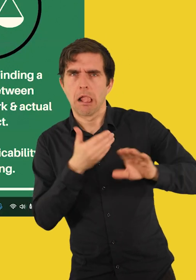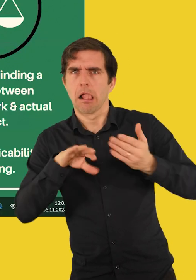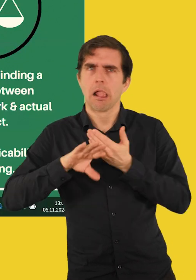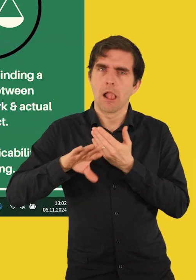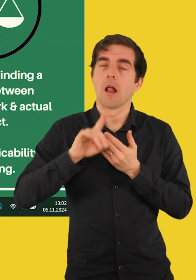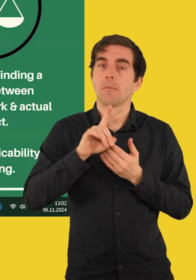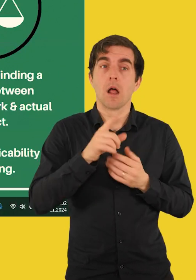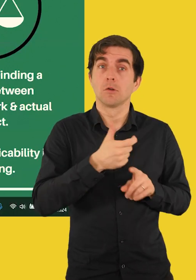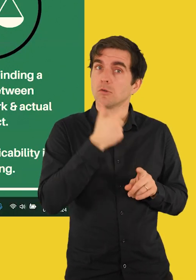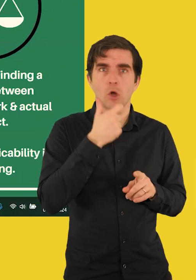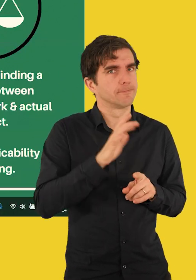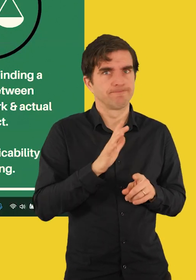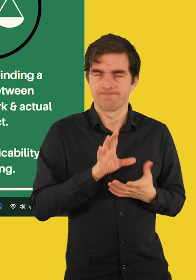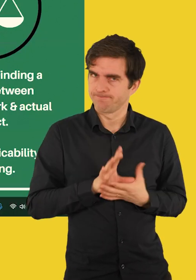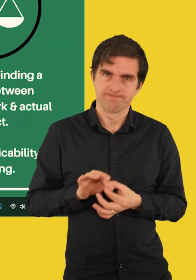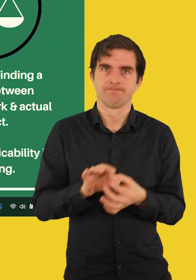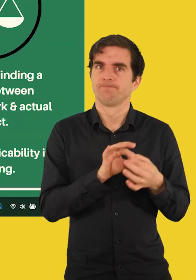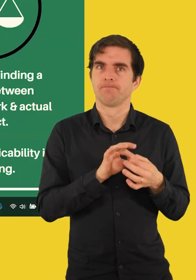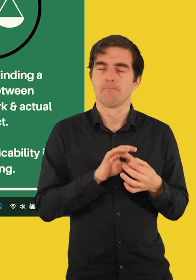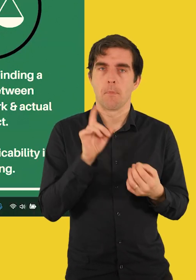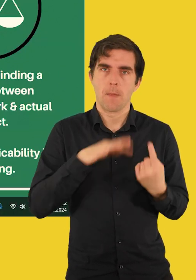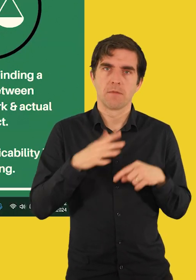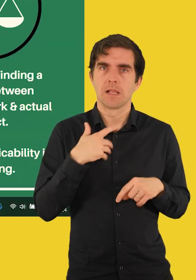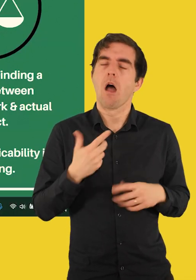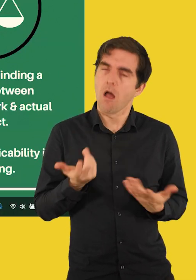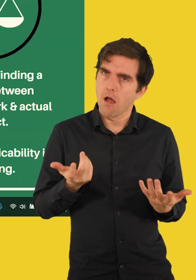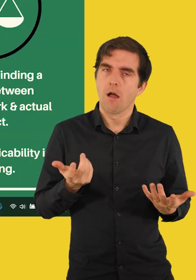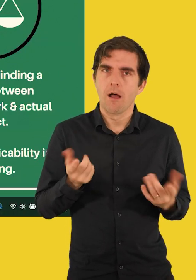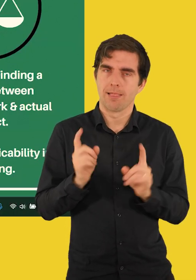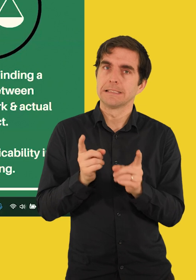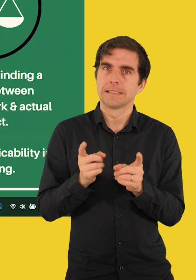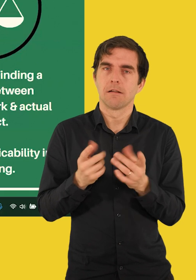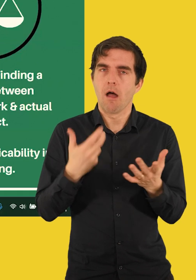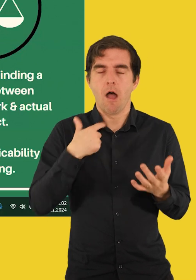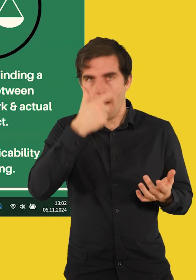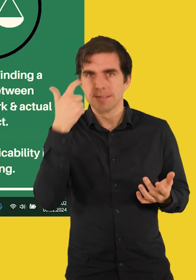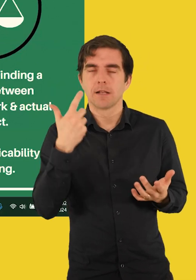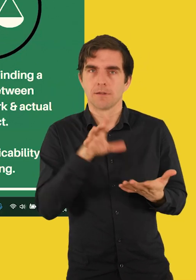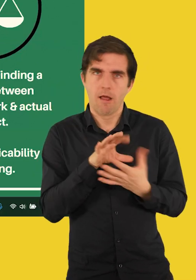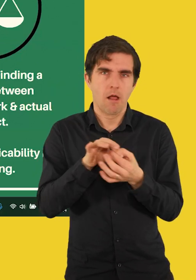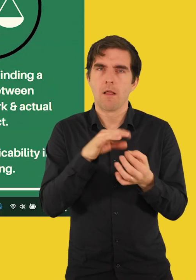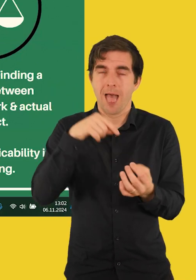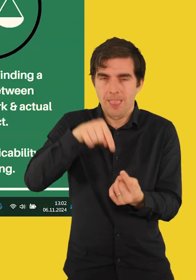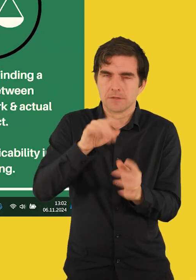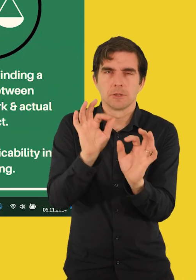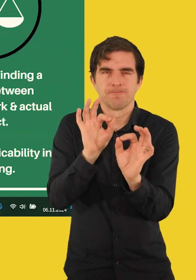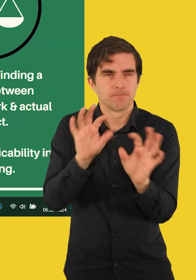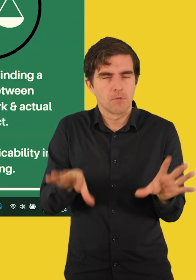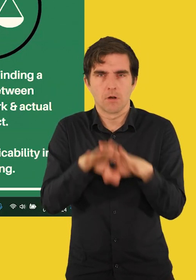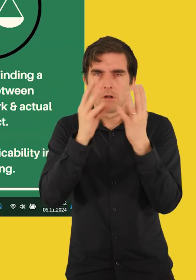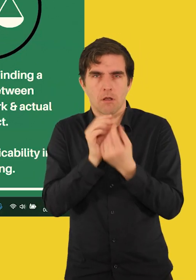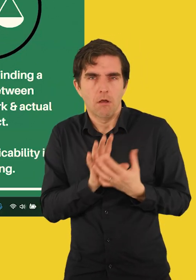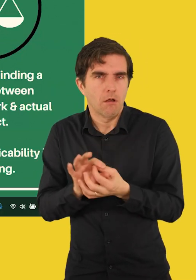it all, people feel seen and really understand that this holistic